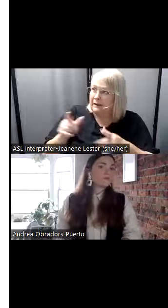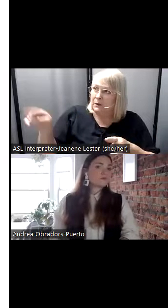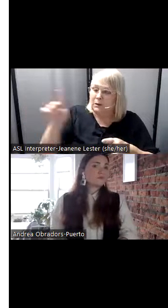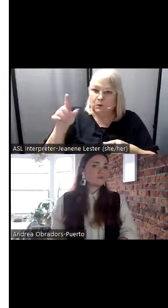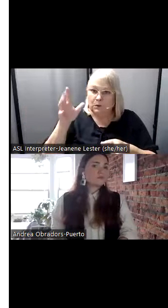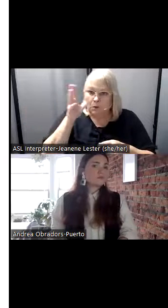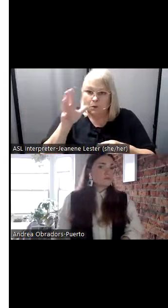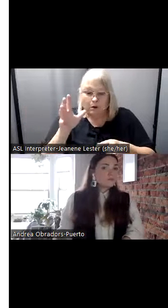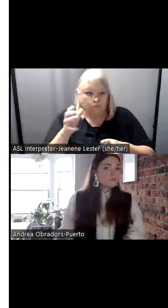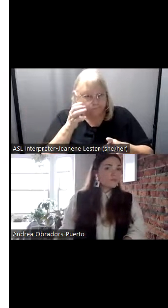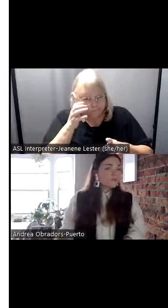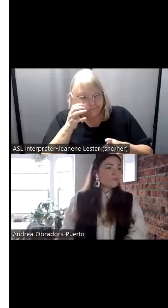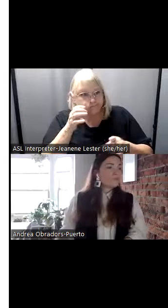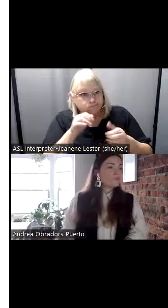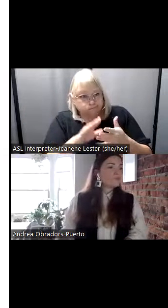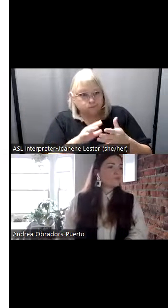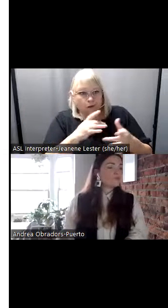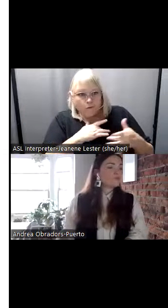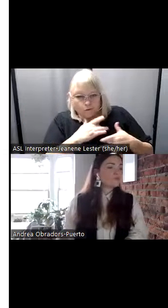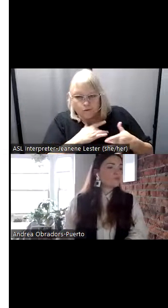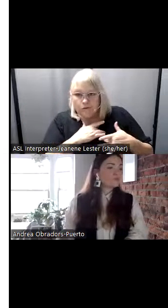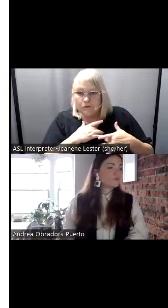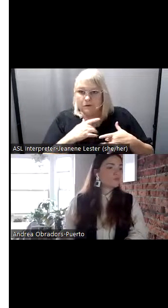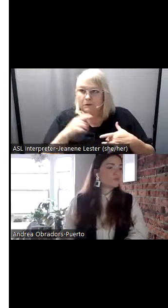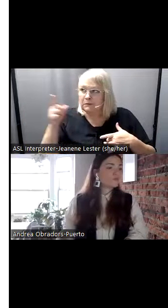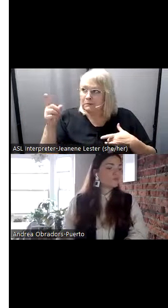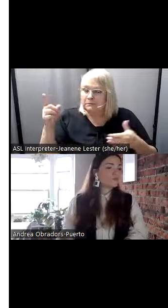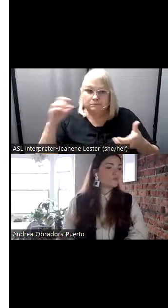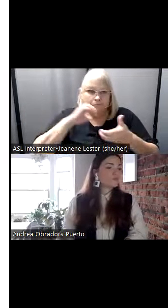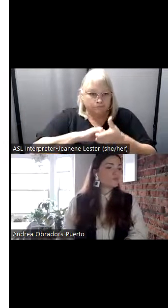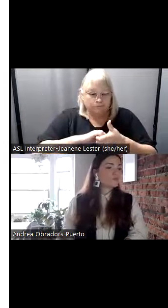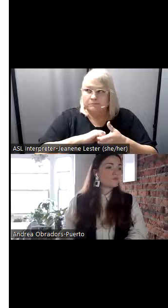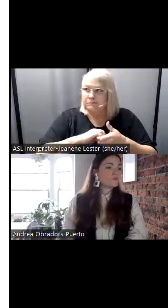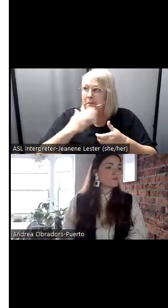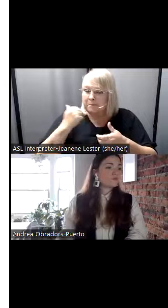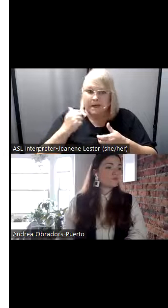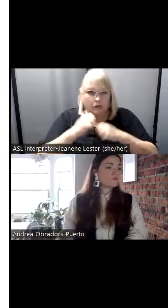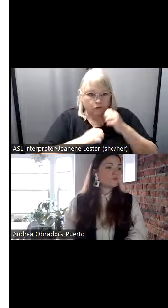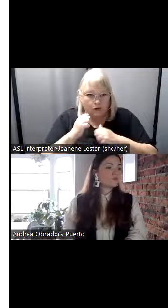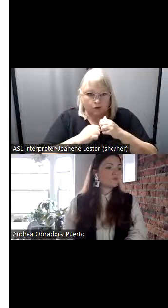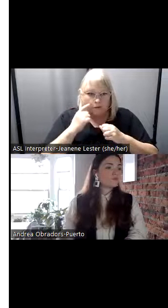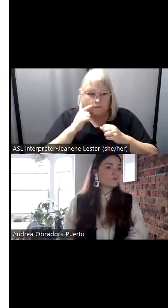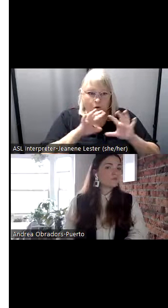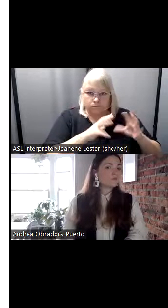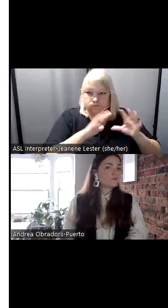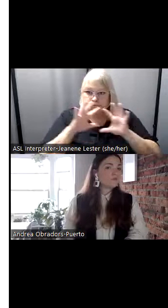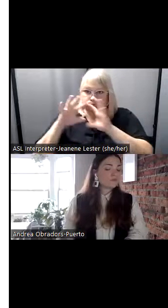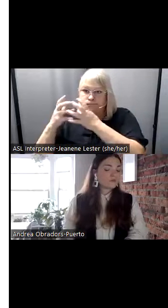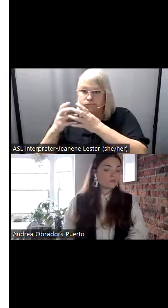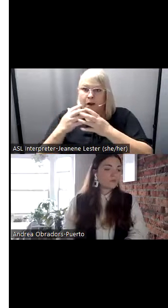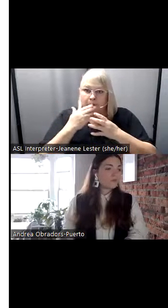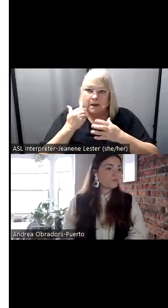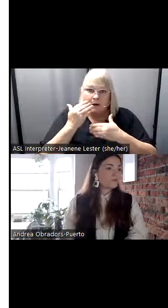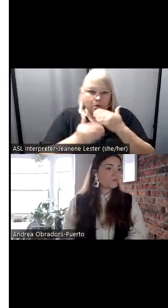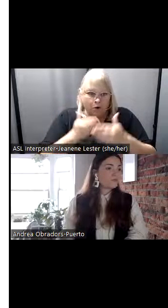build both a better structure as well as better processes around the use of e-feedback. When